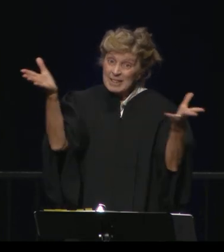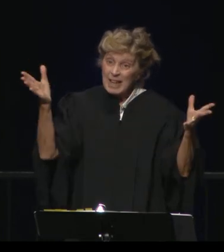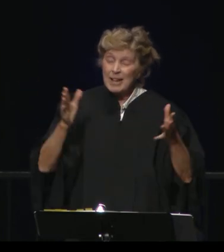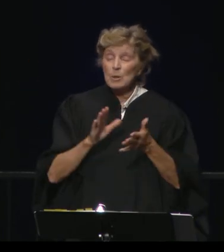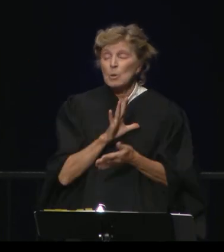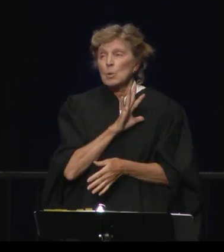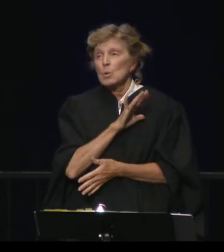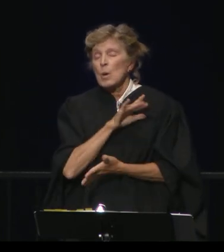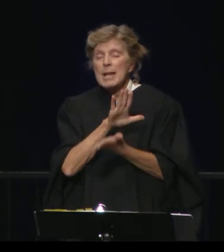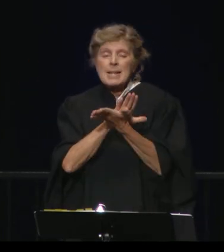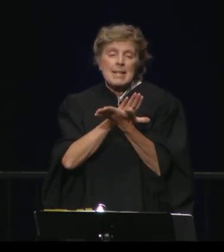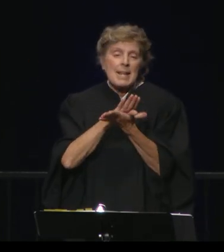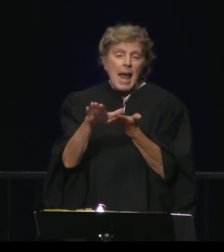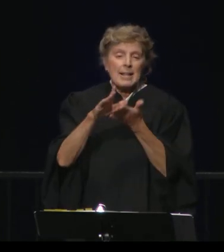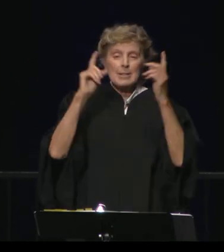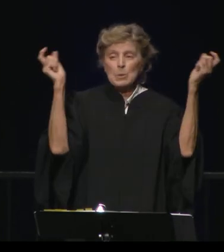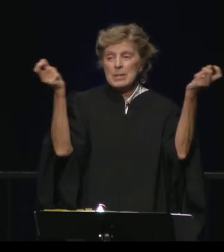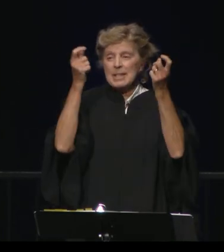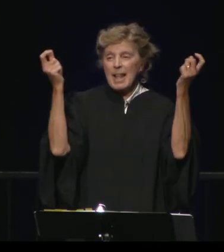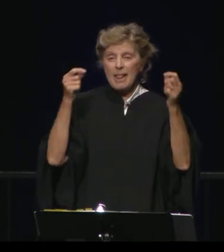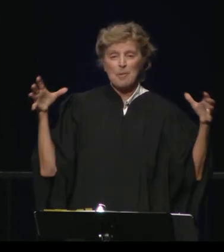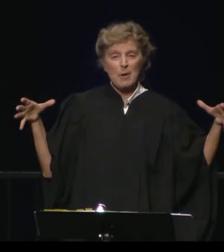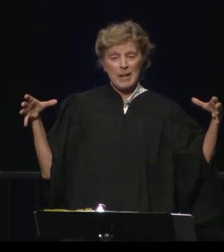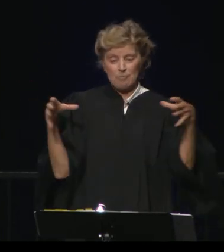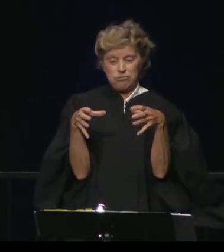able to celebrate the occasion together.